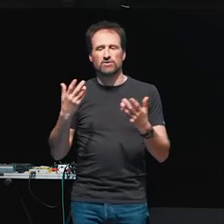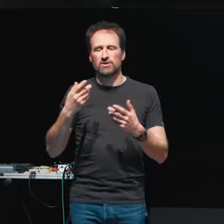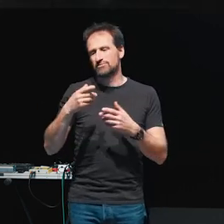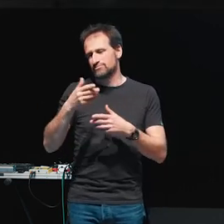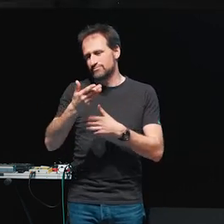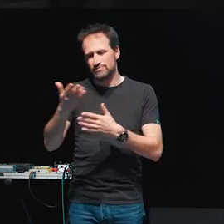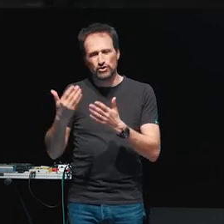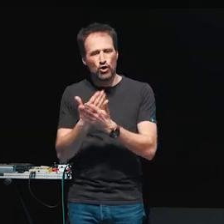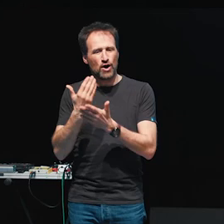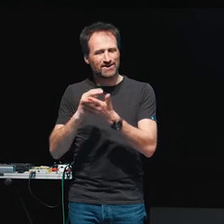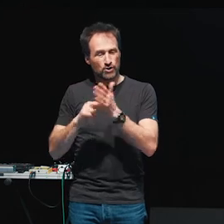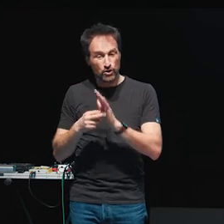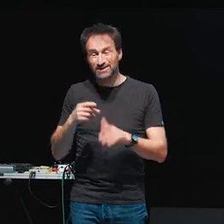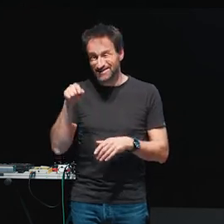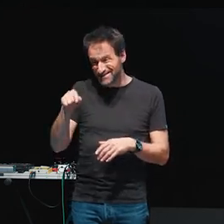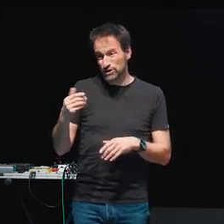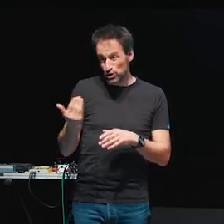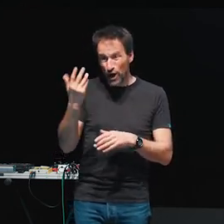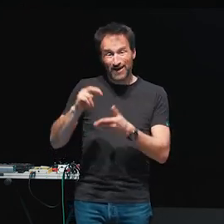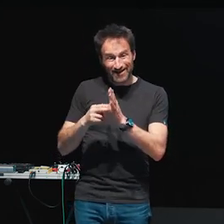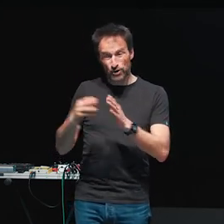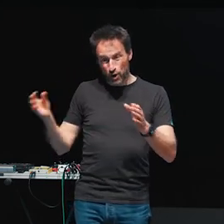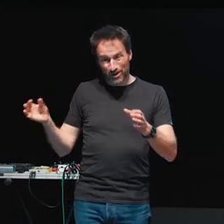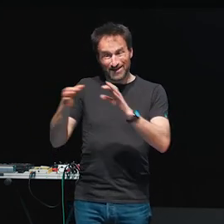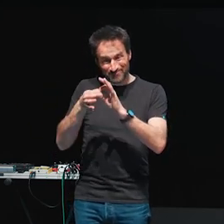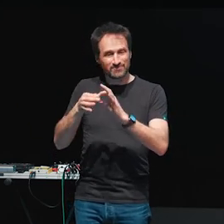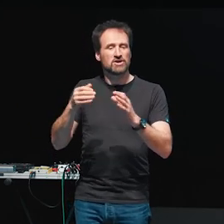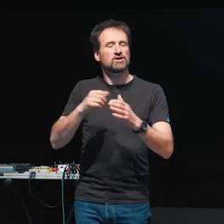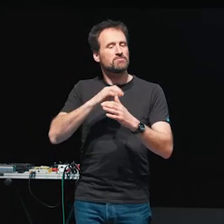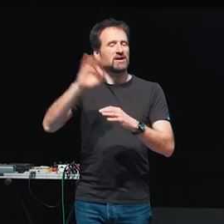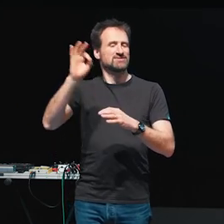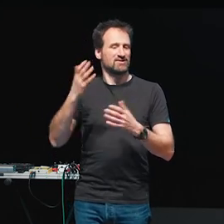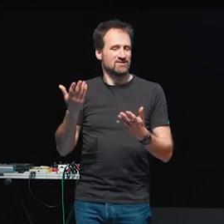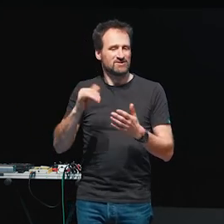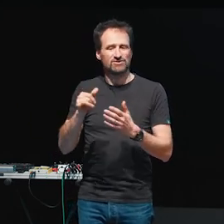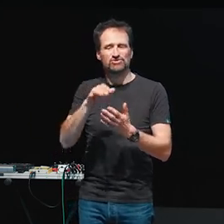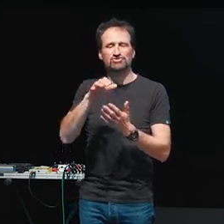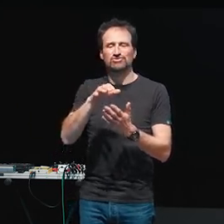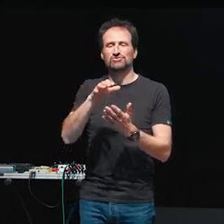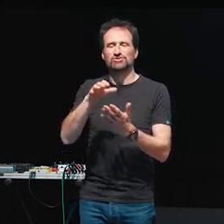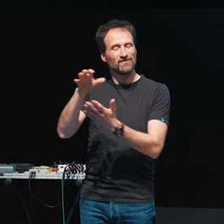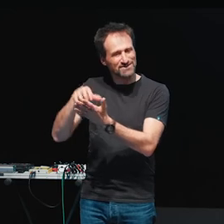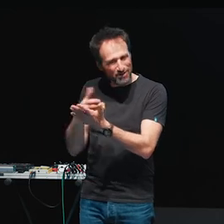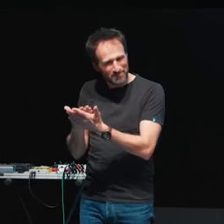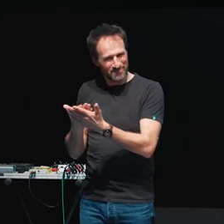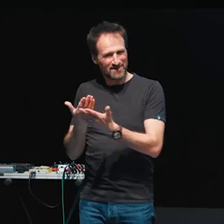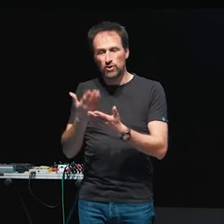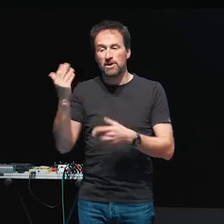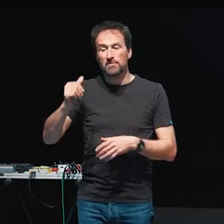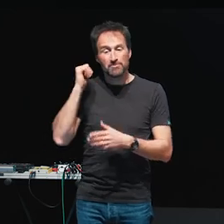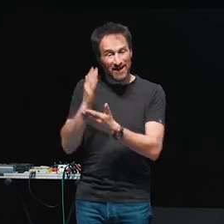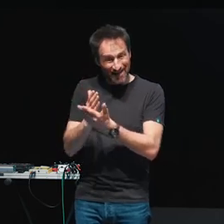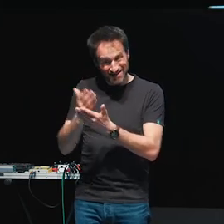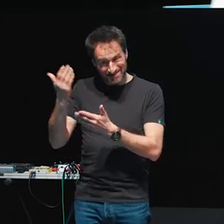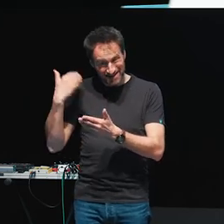technologies are more better than JavaScript or Node.js on the backend side, then you will want to use maybe another language